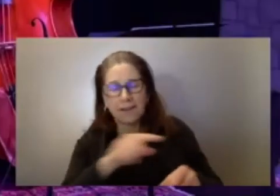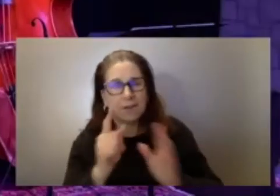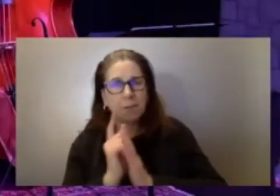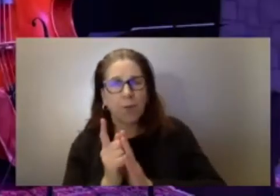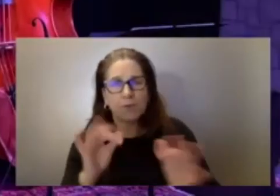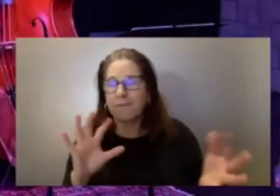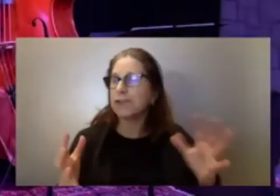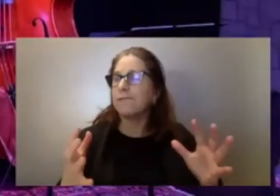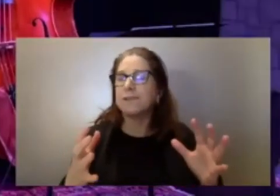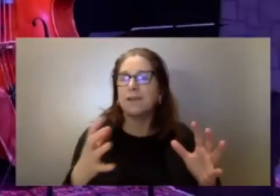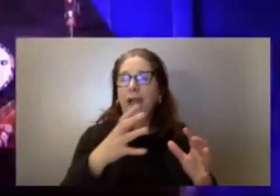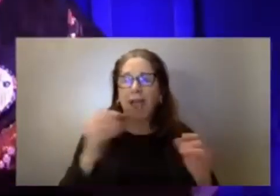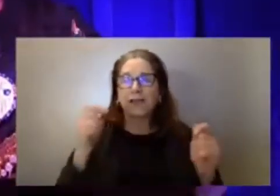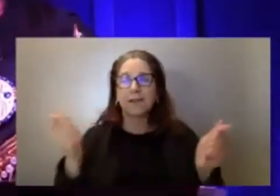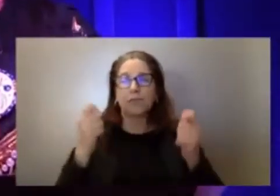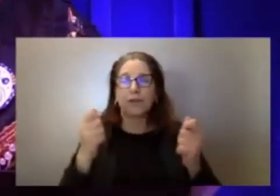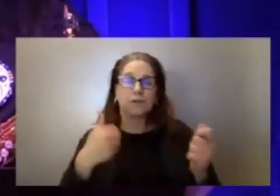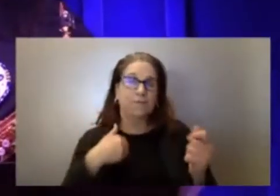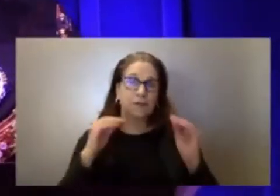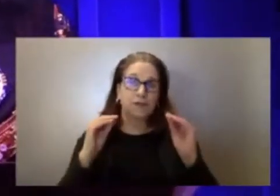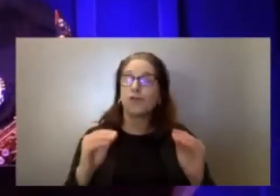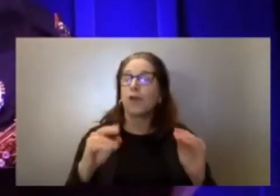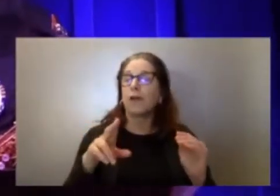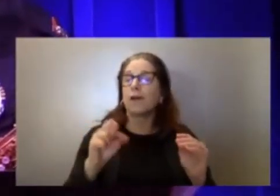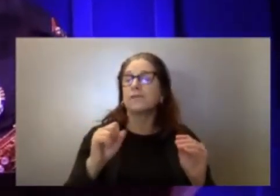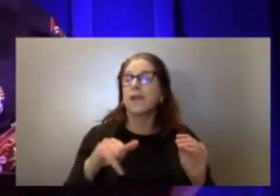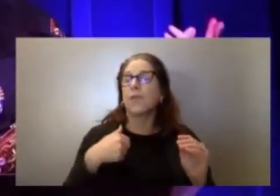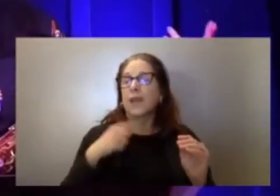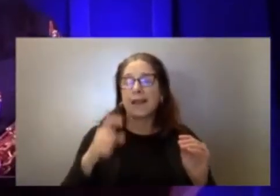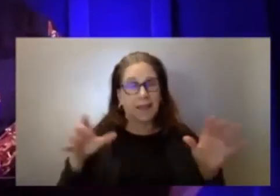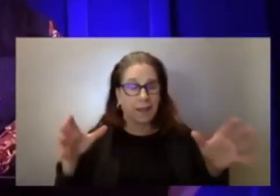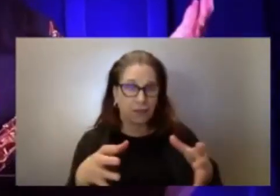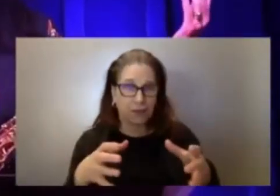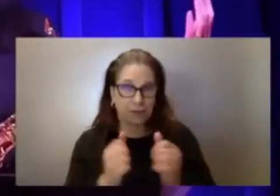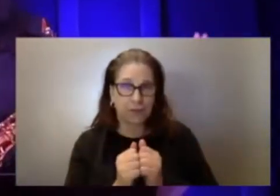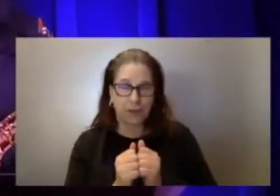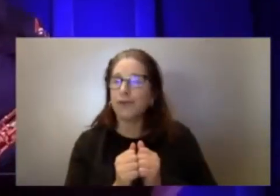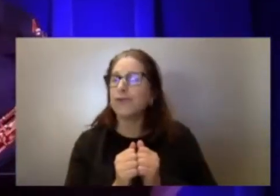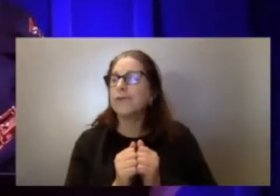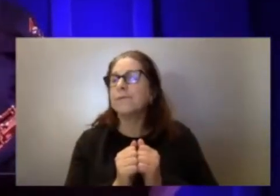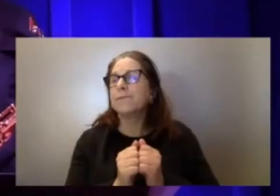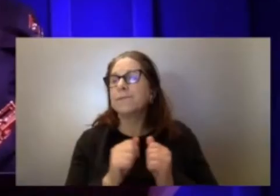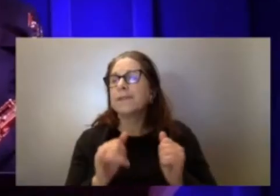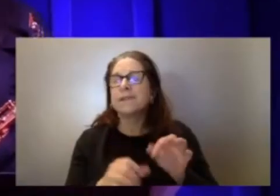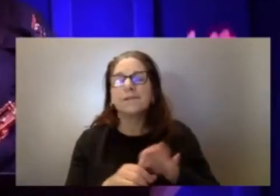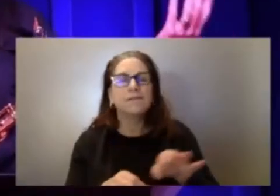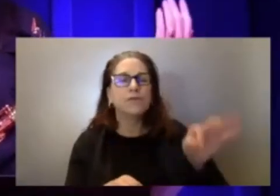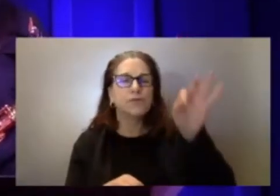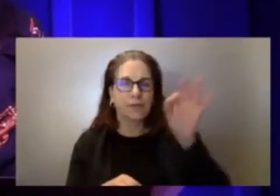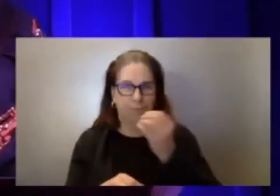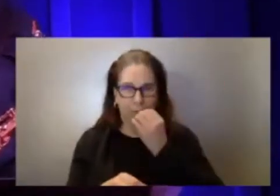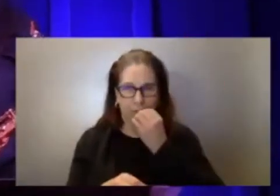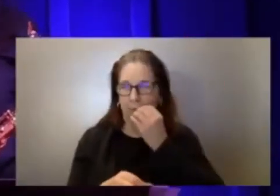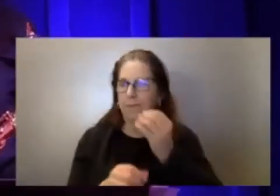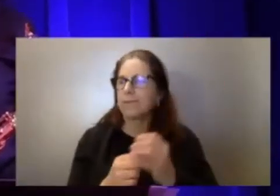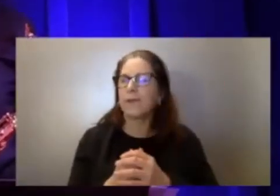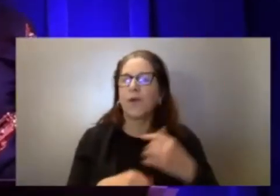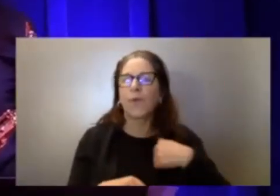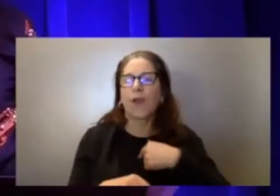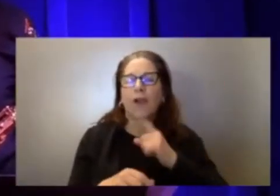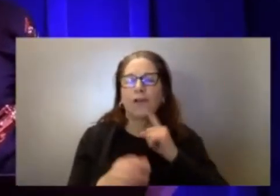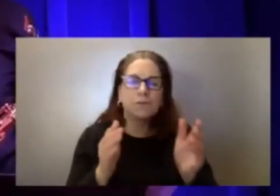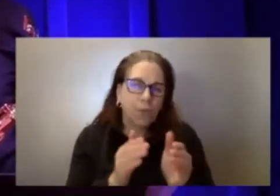of shift and celebration have taught us that we need the gathering together. It is spiritual